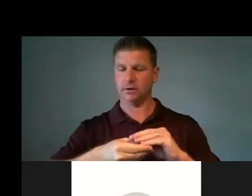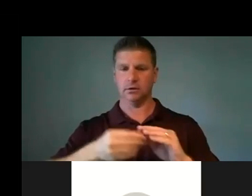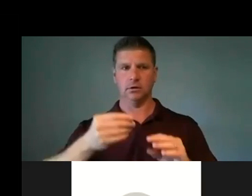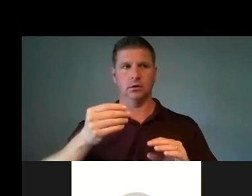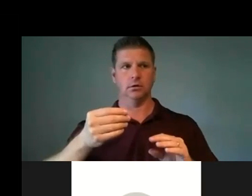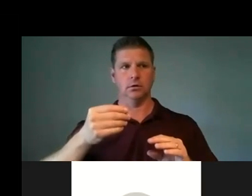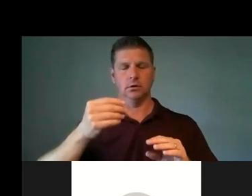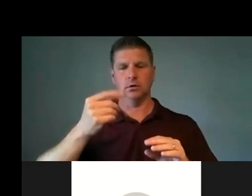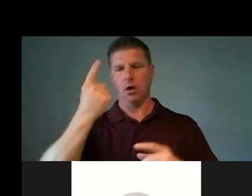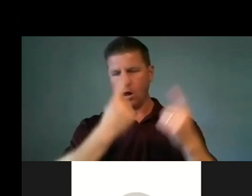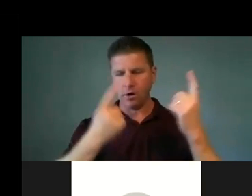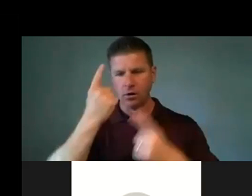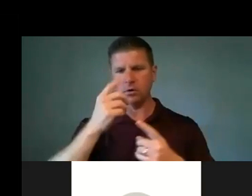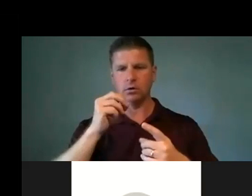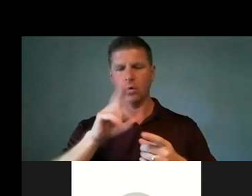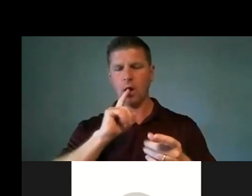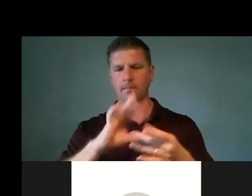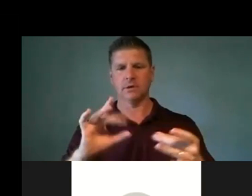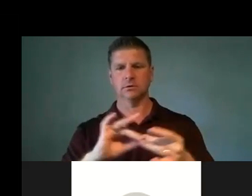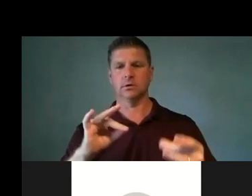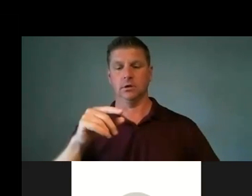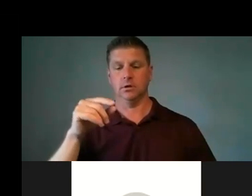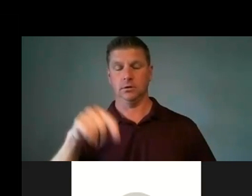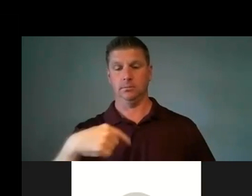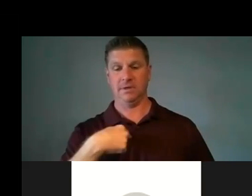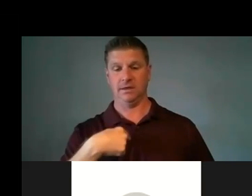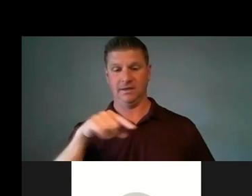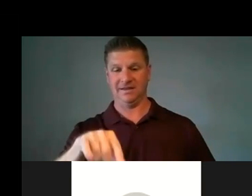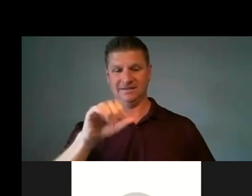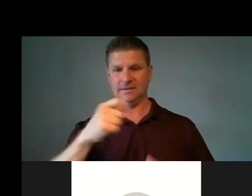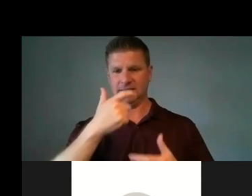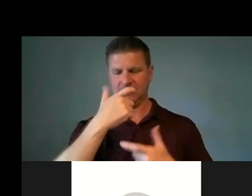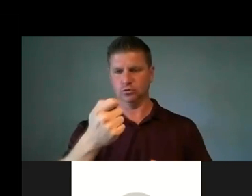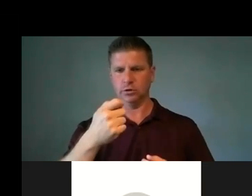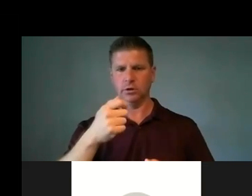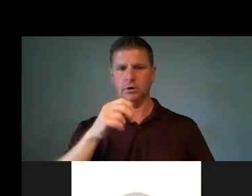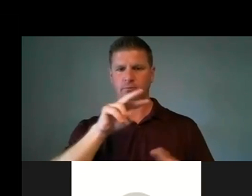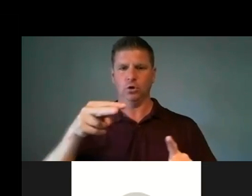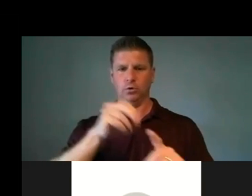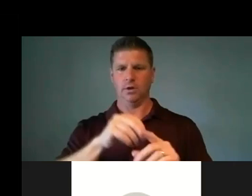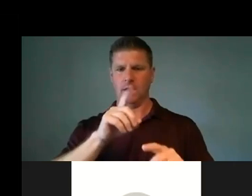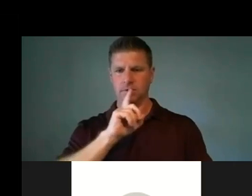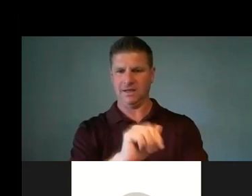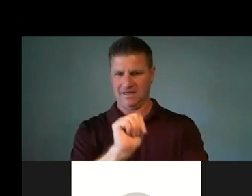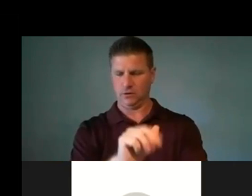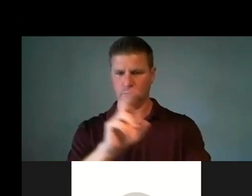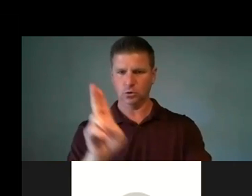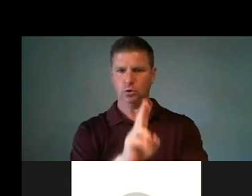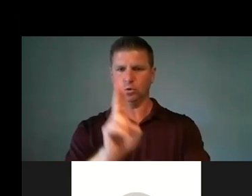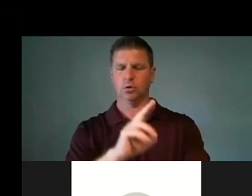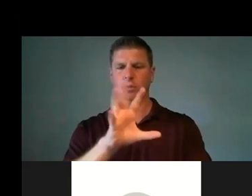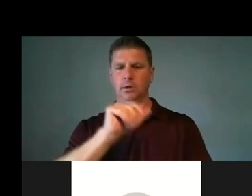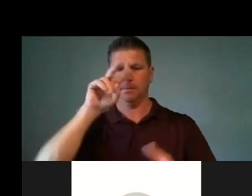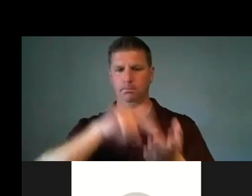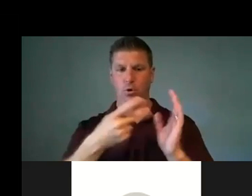or comments. But to me, this is a kind of an interesting view into like the actual use and purpose of the